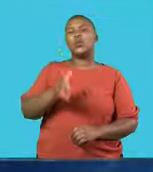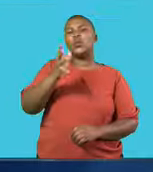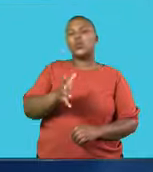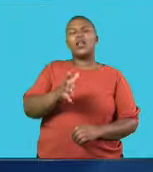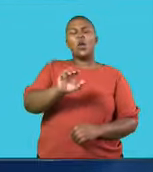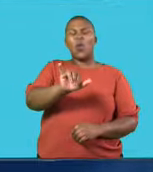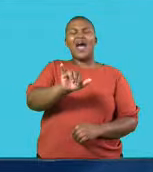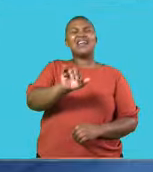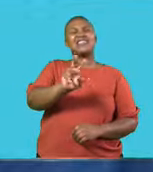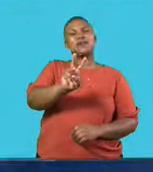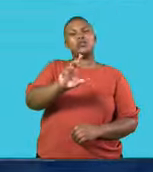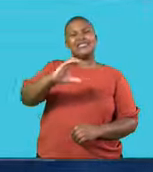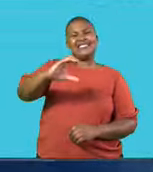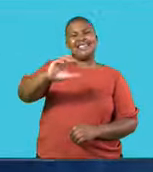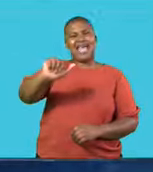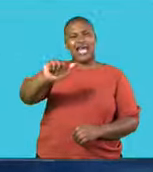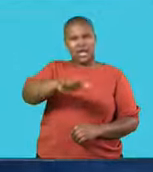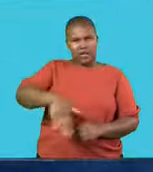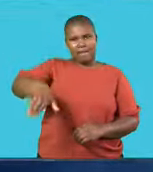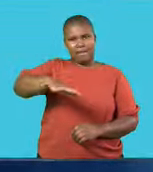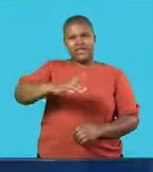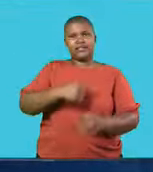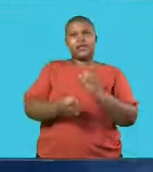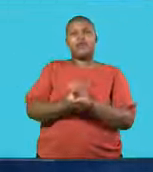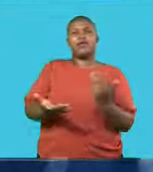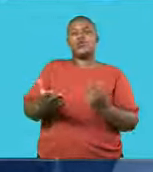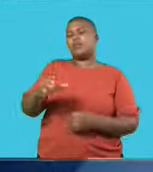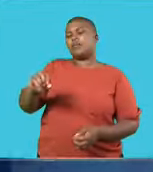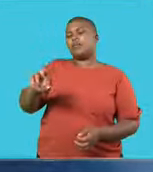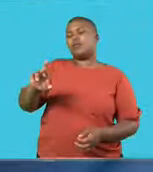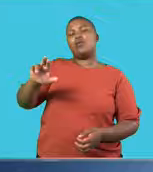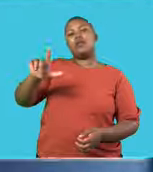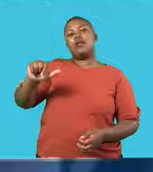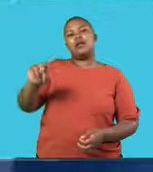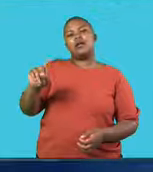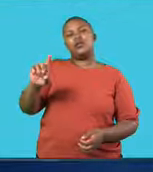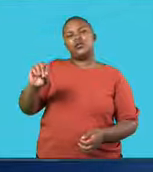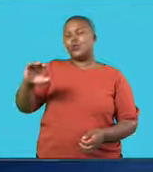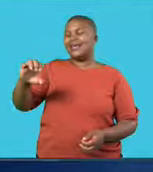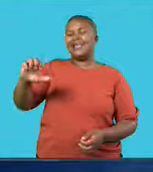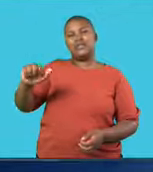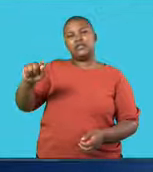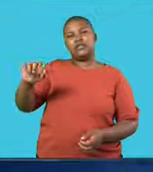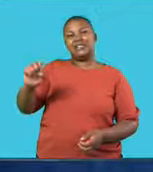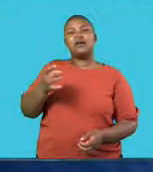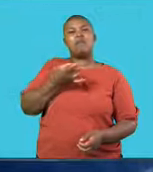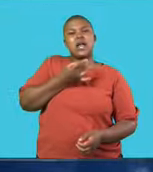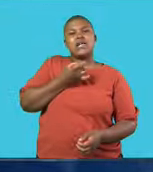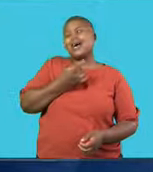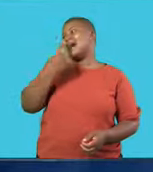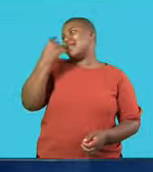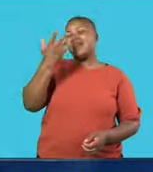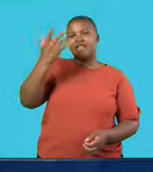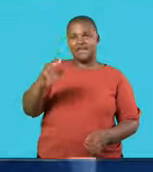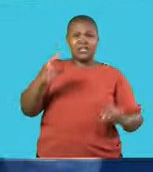YWCA e motsaneng wa Orlando East ka moqebelo. Sesosa sa seboka se na ene le ho ya nea setjhaba ditlamorao